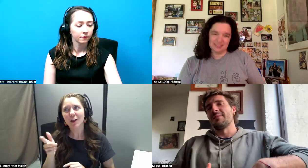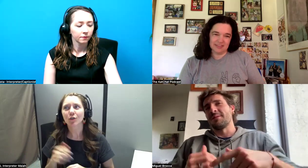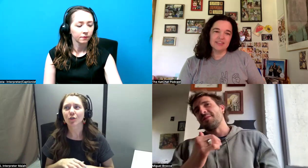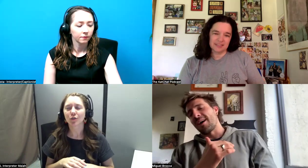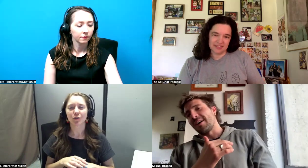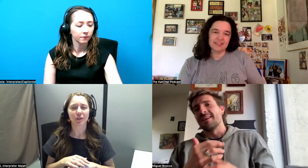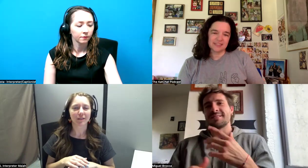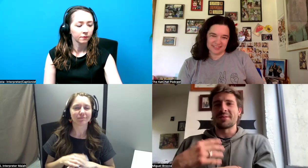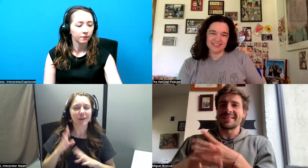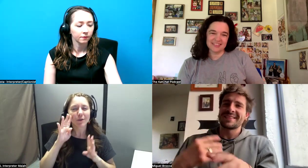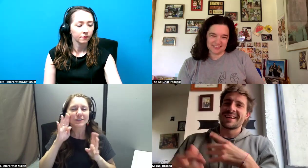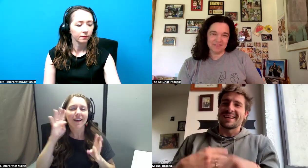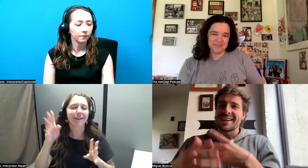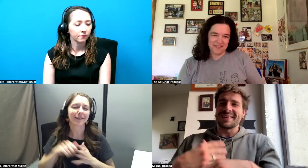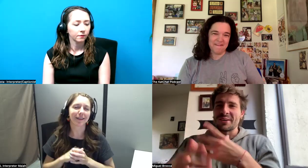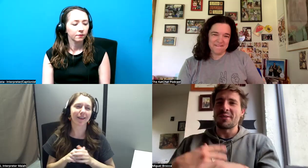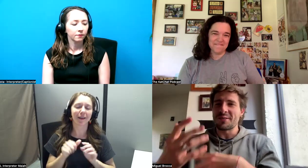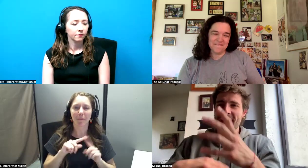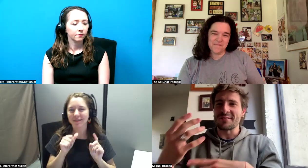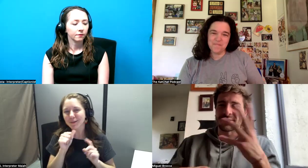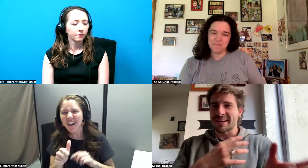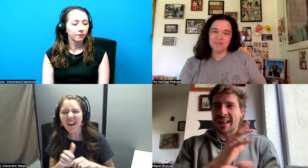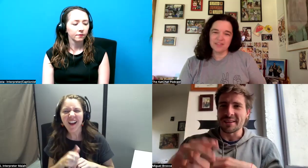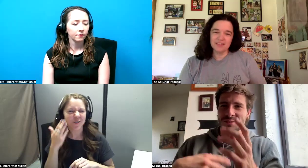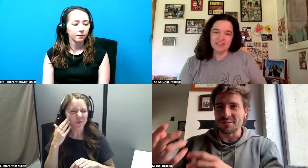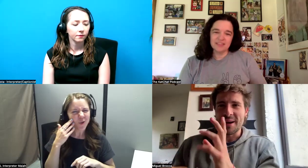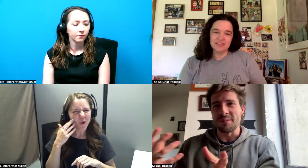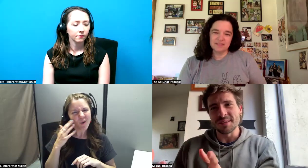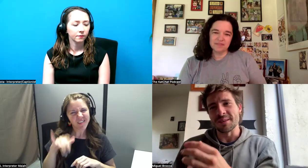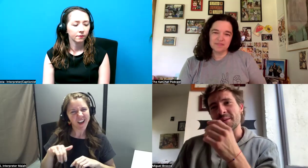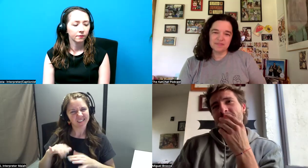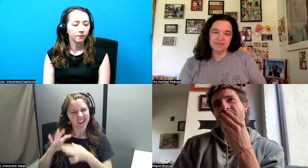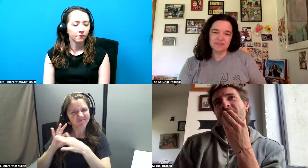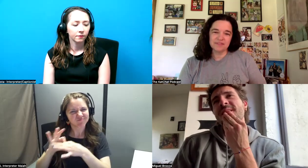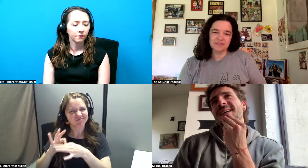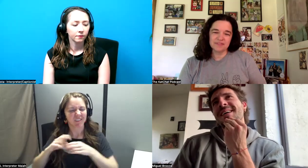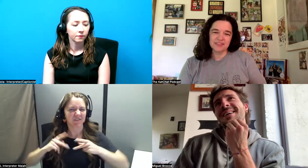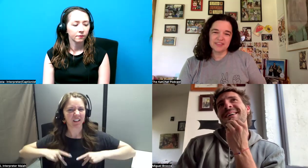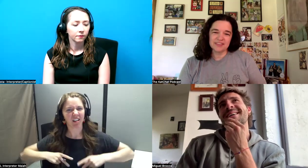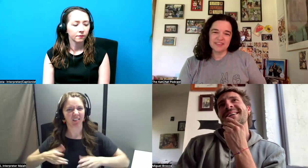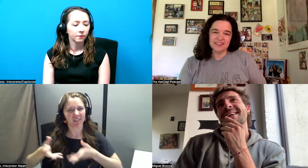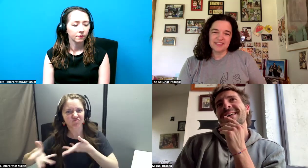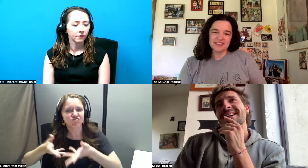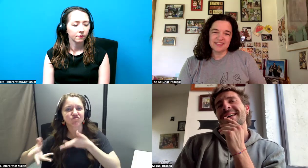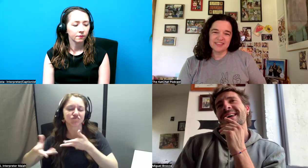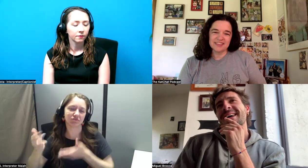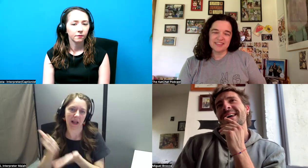be when they're not. So that's, you know, all of that physicality also helped, you know. uh